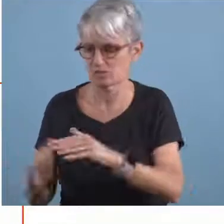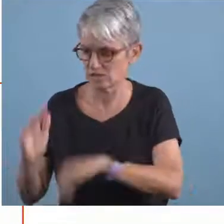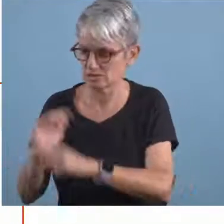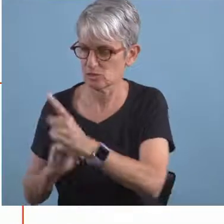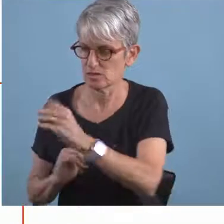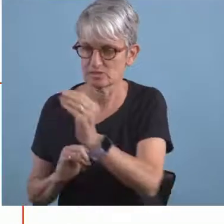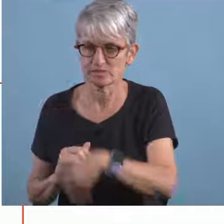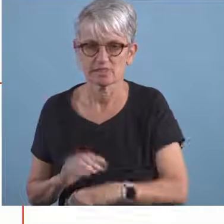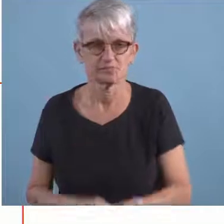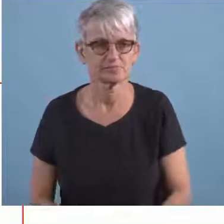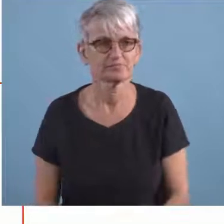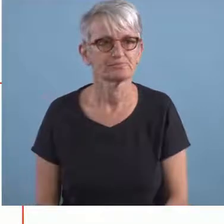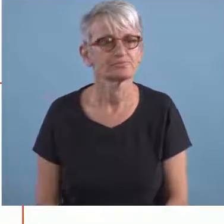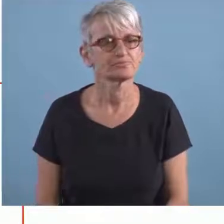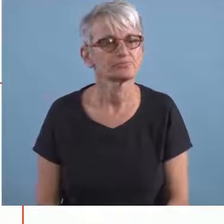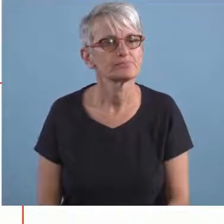the in-person condition.